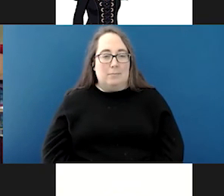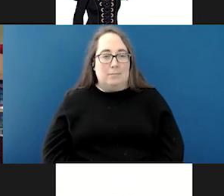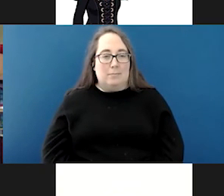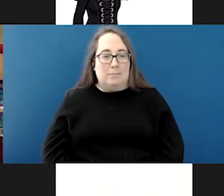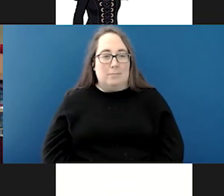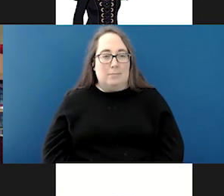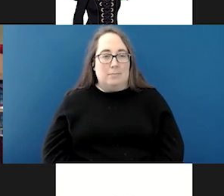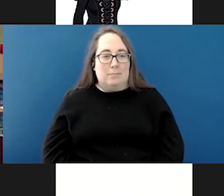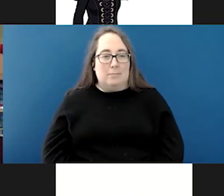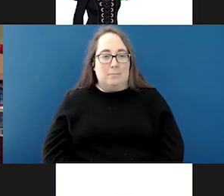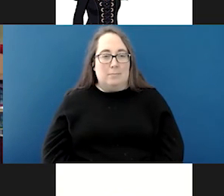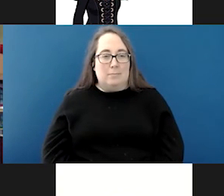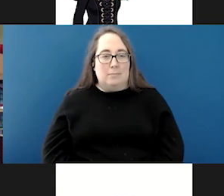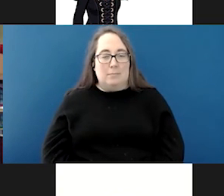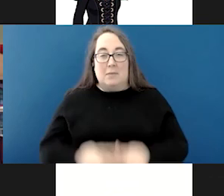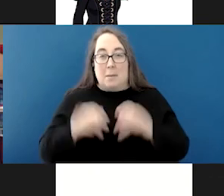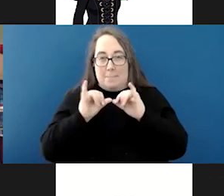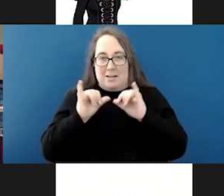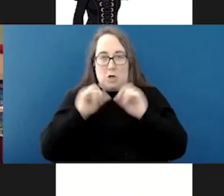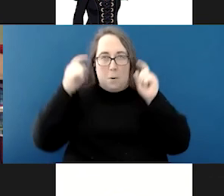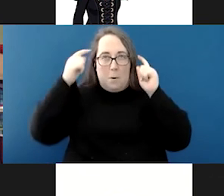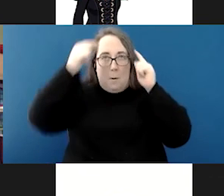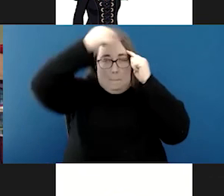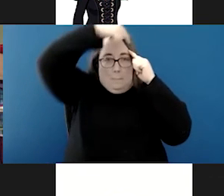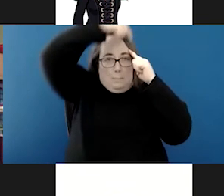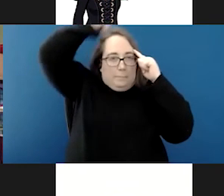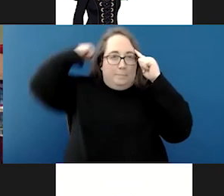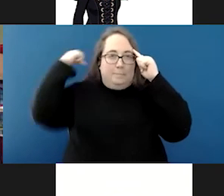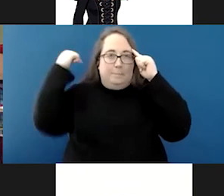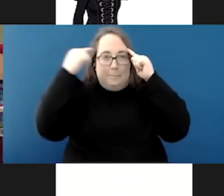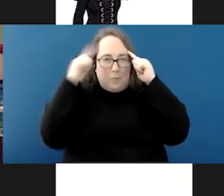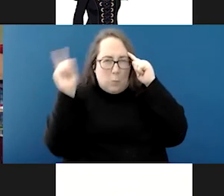So I'm just measuring around to see where I have to cut it.